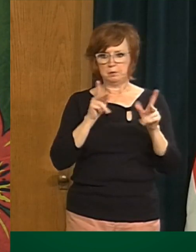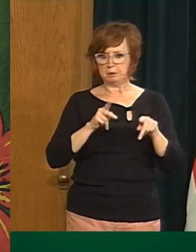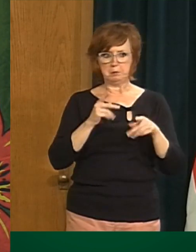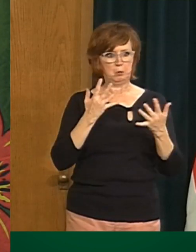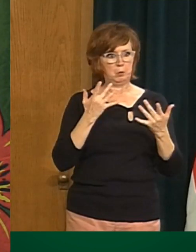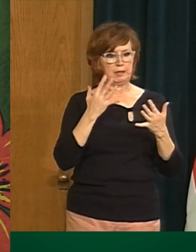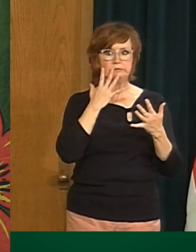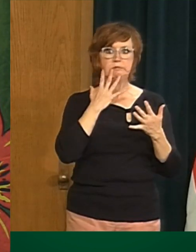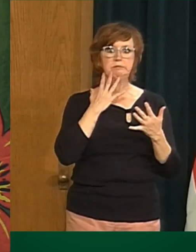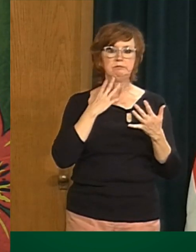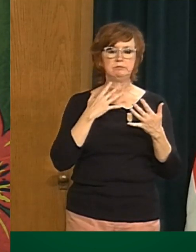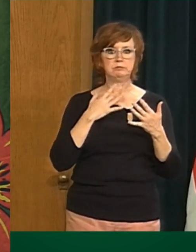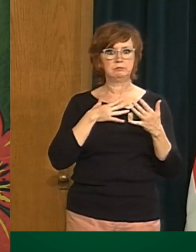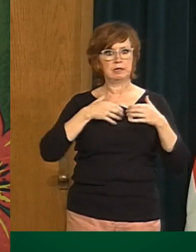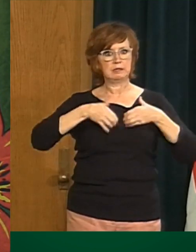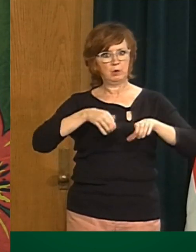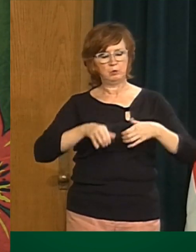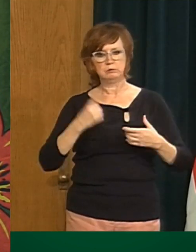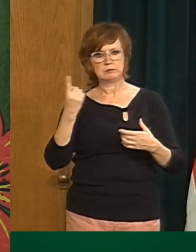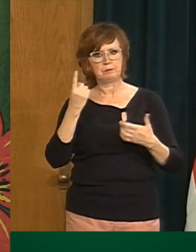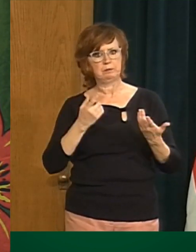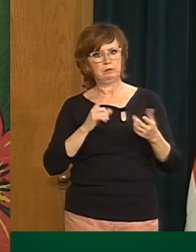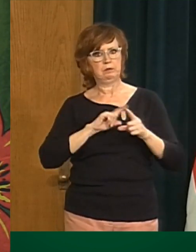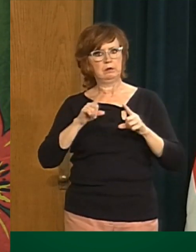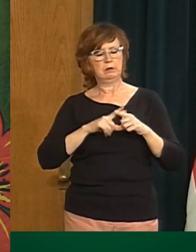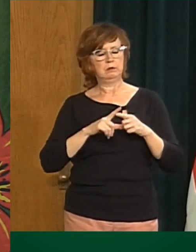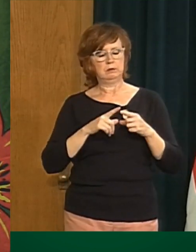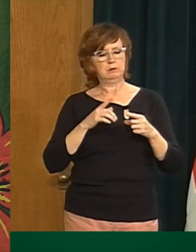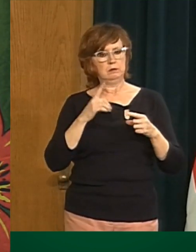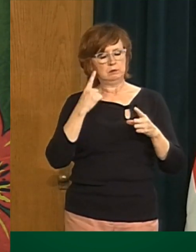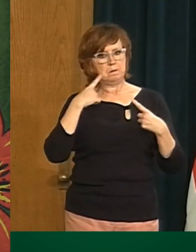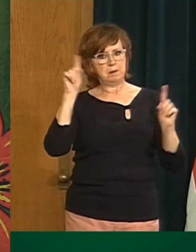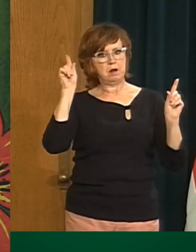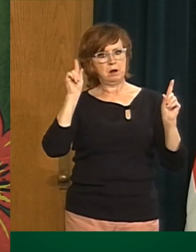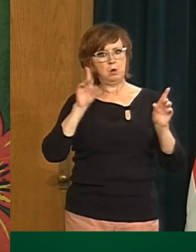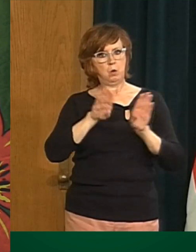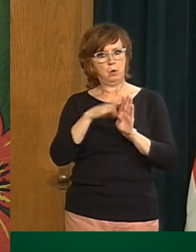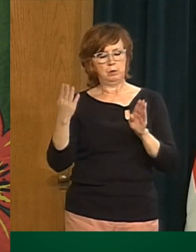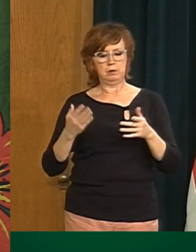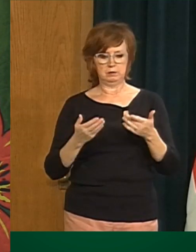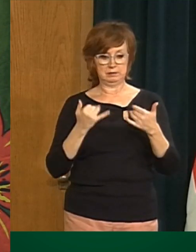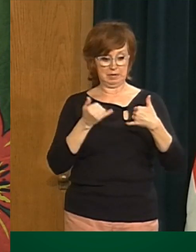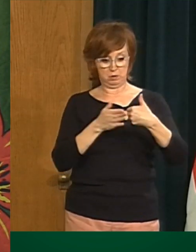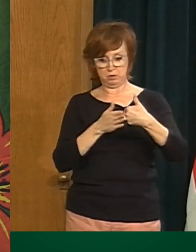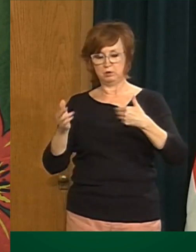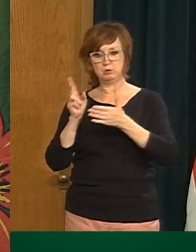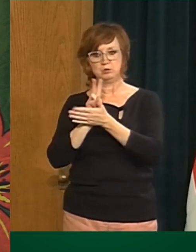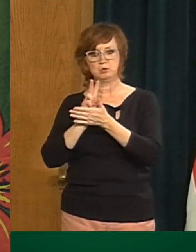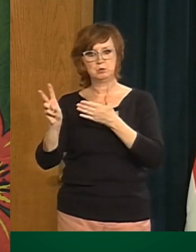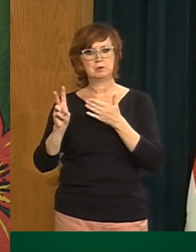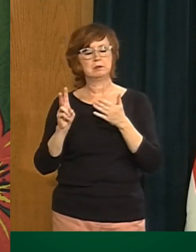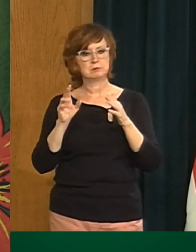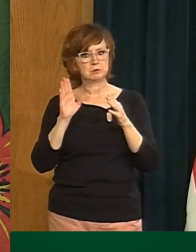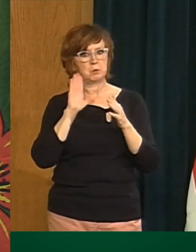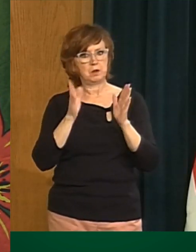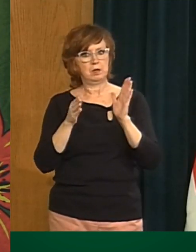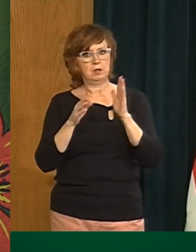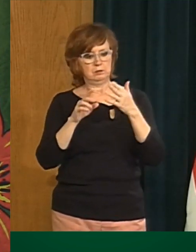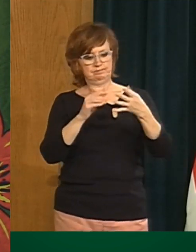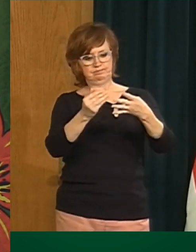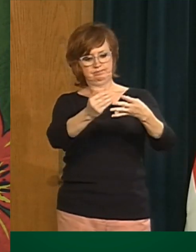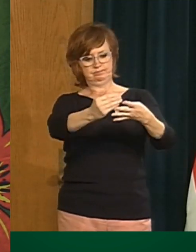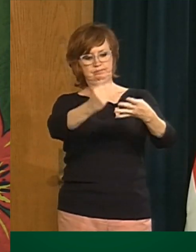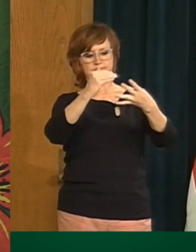we'll be moving forward with our phase 2 in the vast majority of what I hope would be the vast majority of this province, barring any